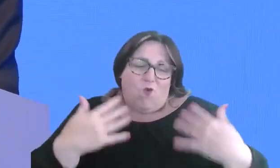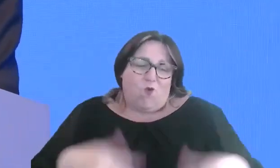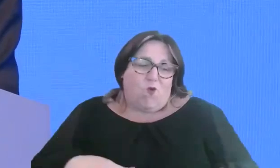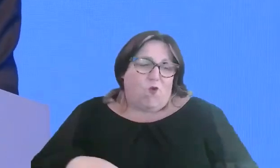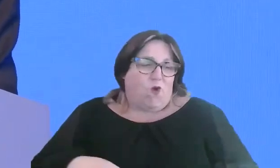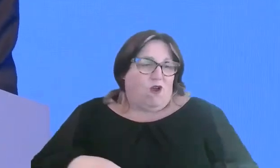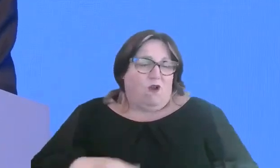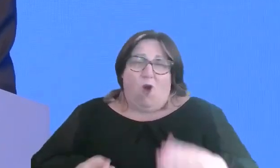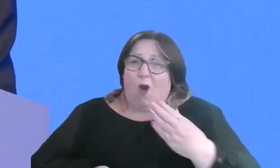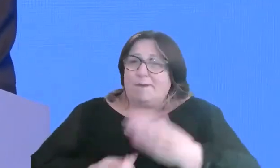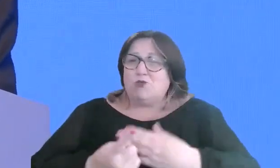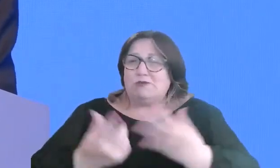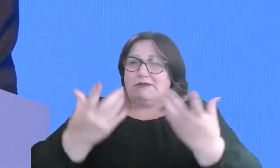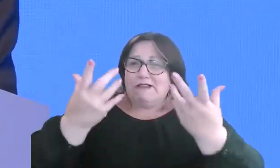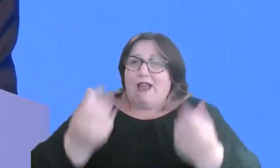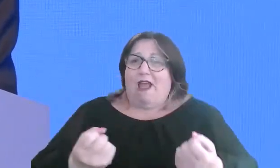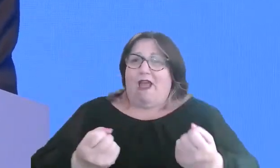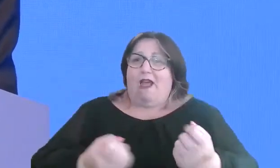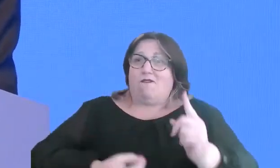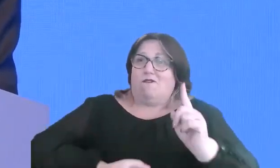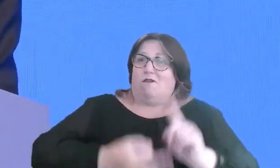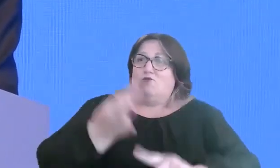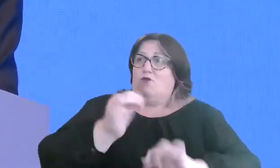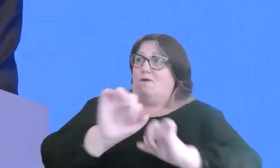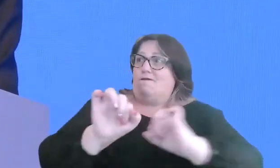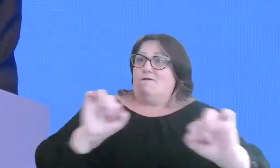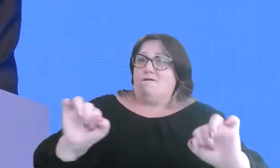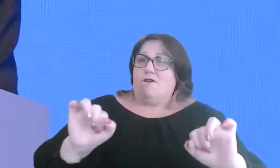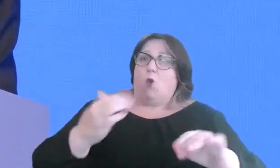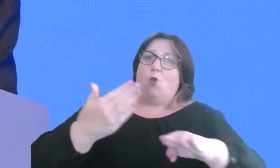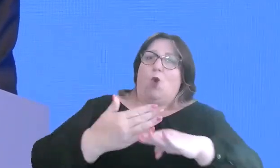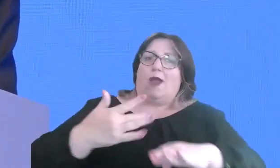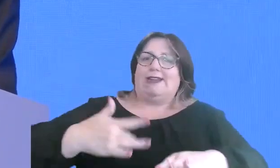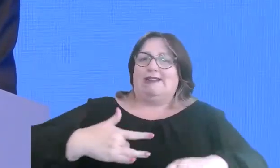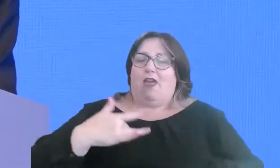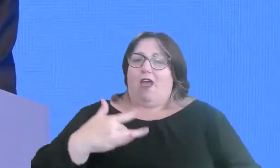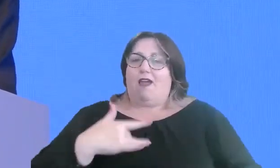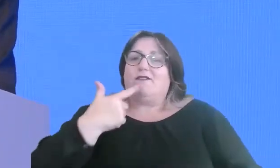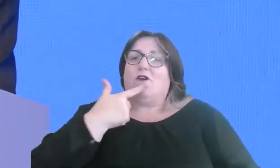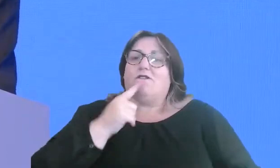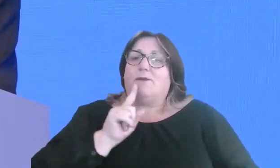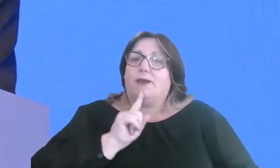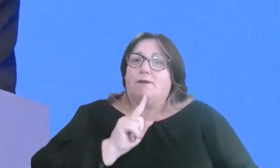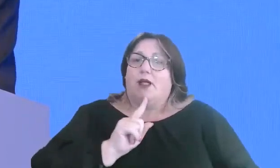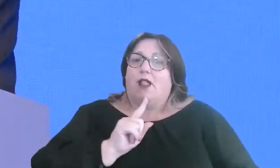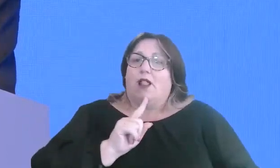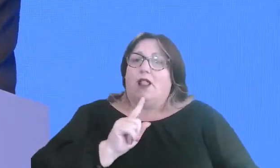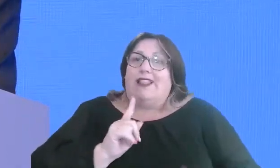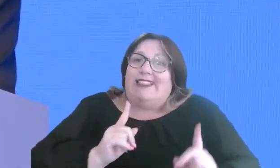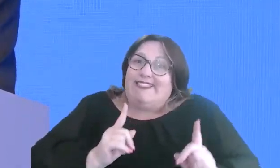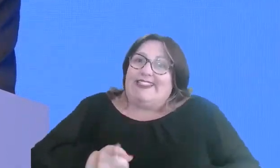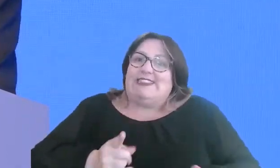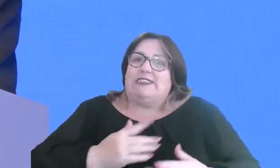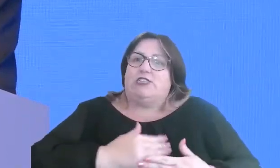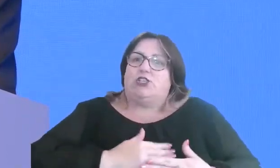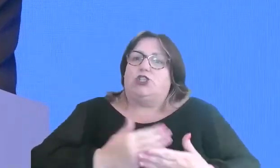to improve the lives of working people. And this is a shared mission. We're a mission-driven government,